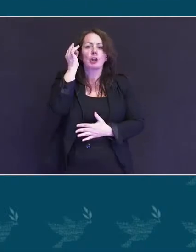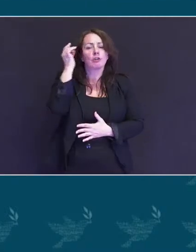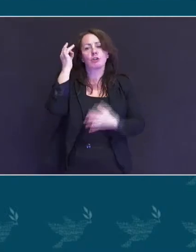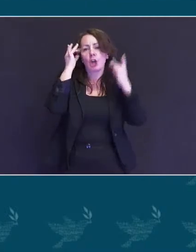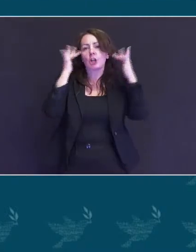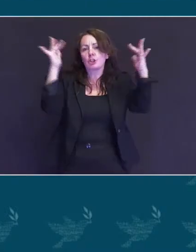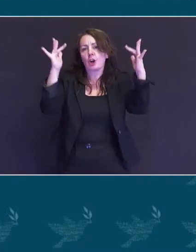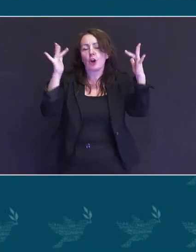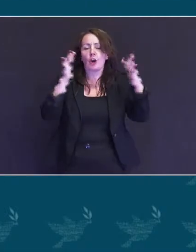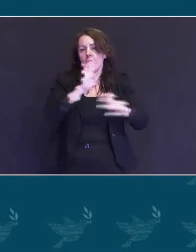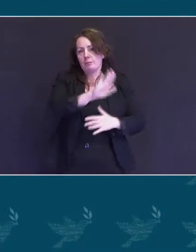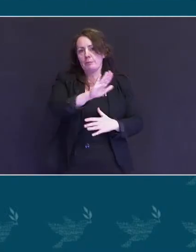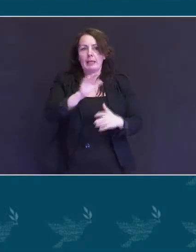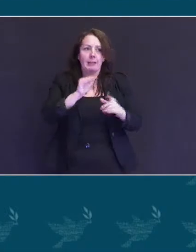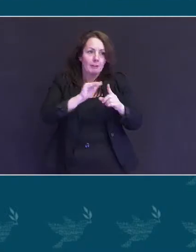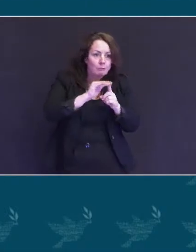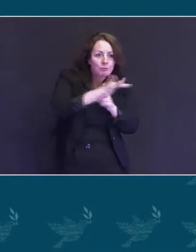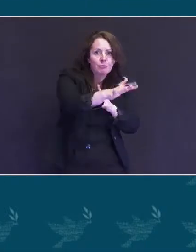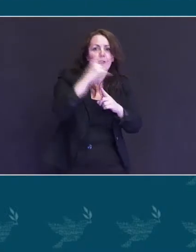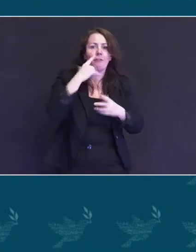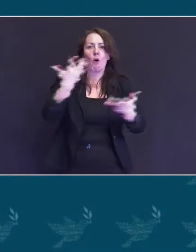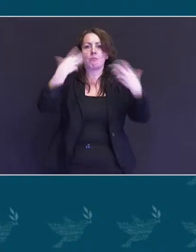their own language and culture. Thank you.